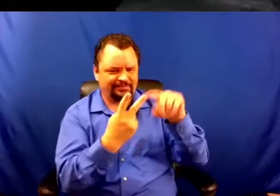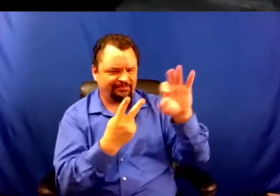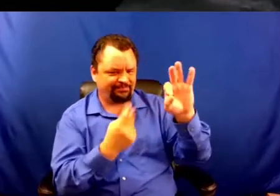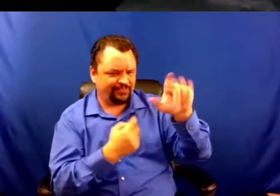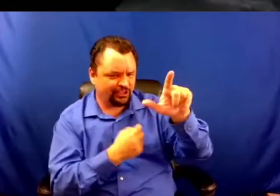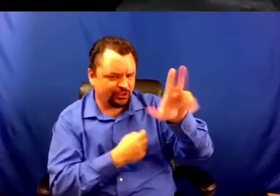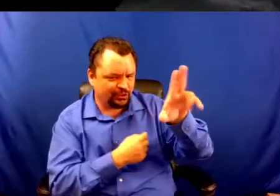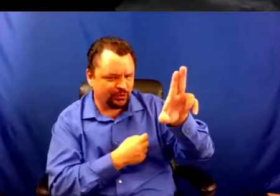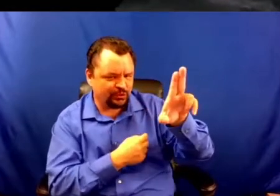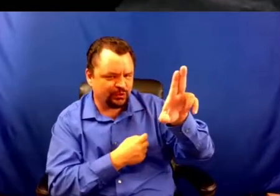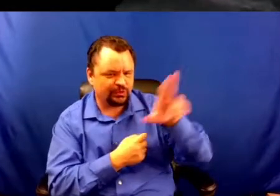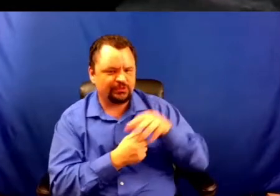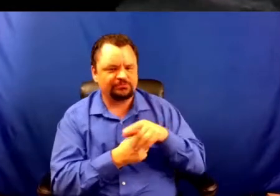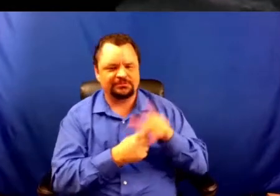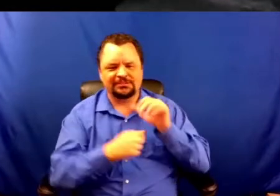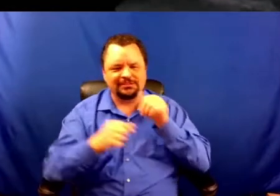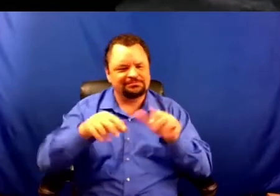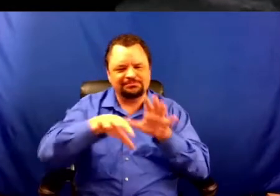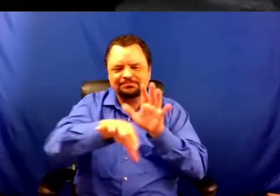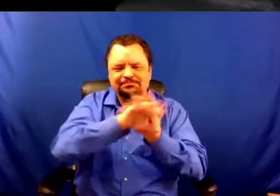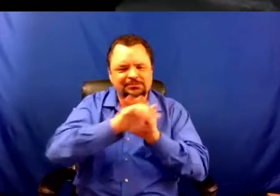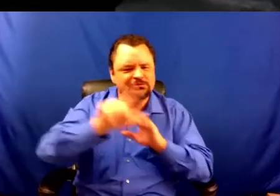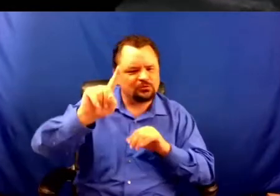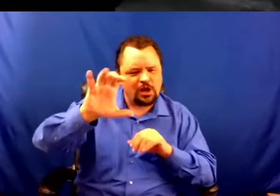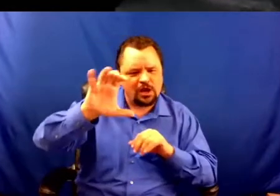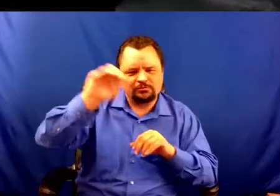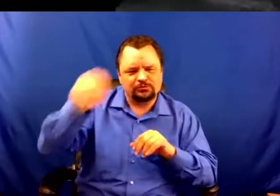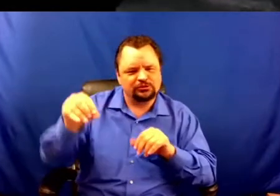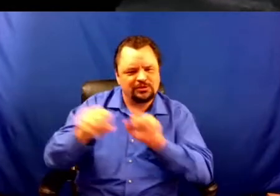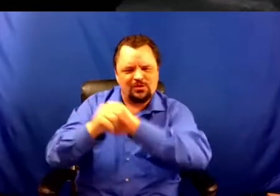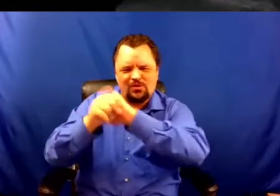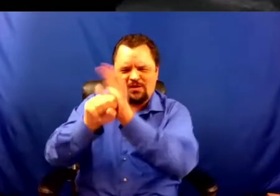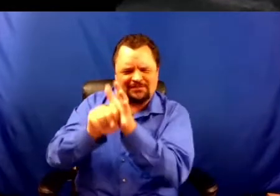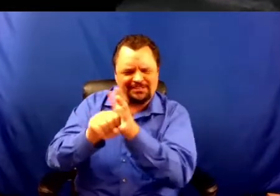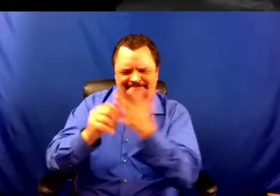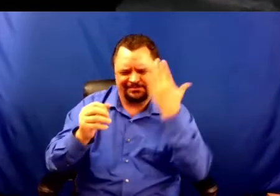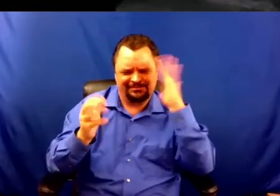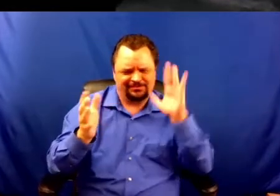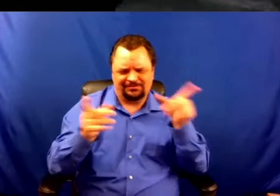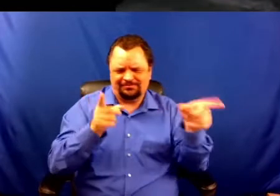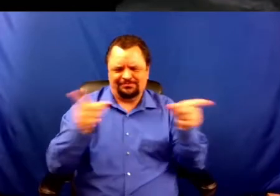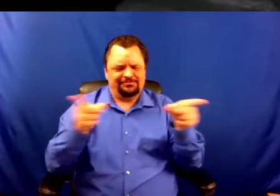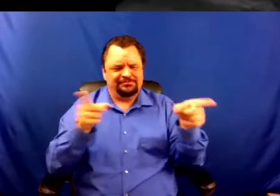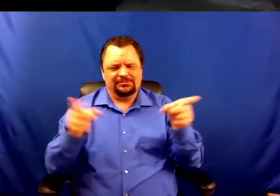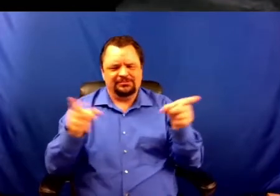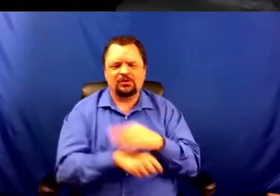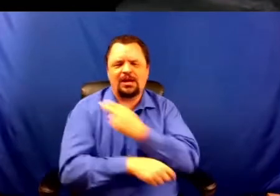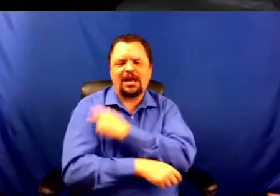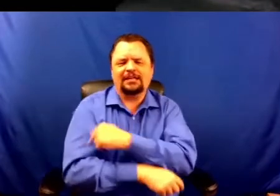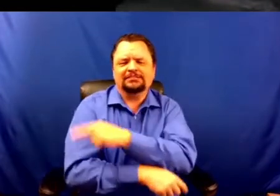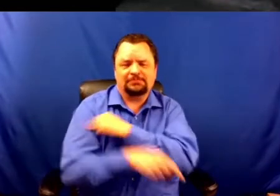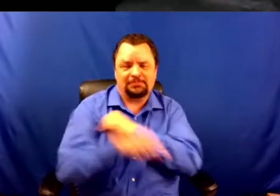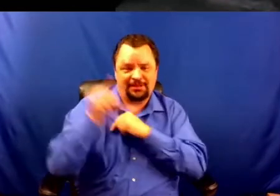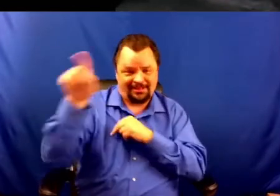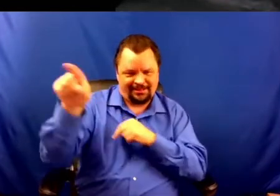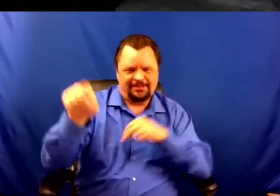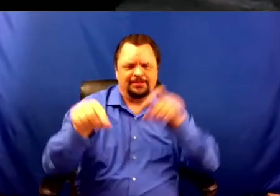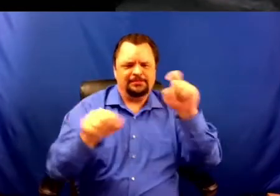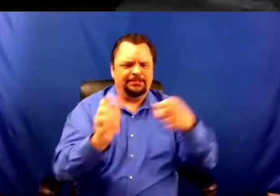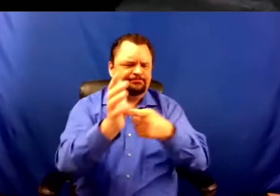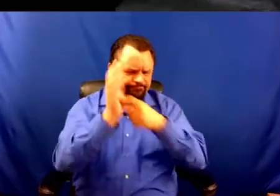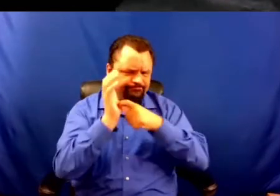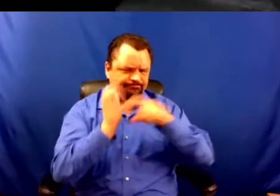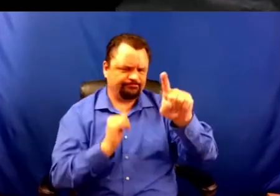for COVID, but in hospitals, we require 100% of our employees to be vaccinated for the flu and for